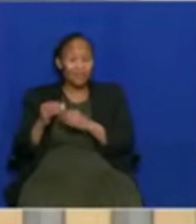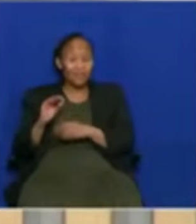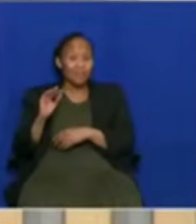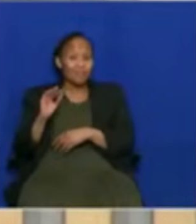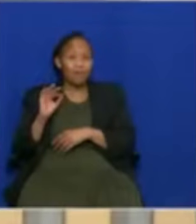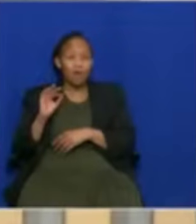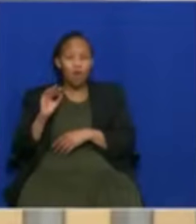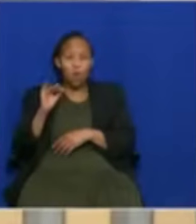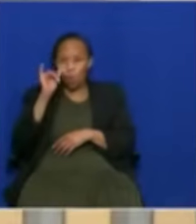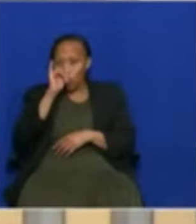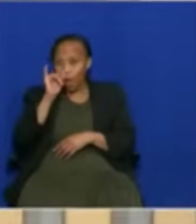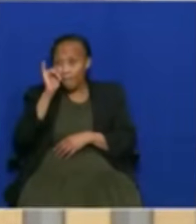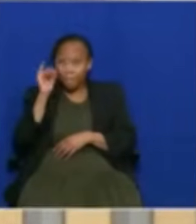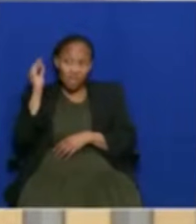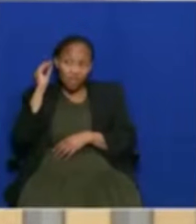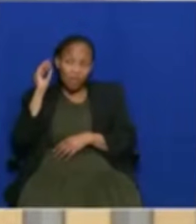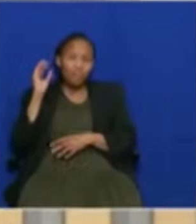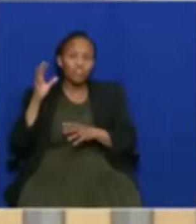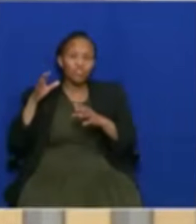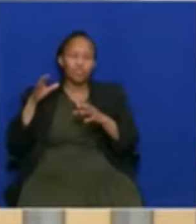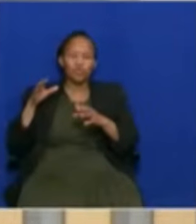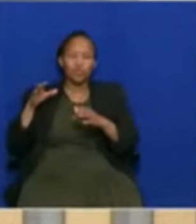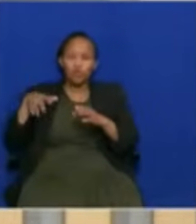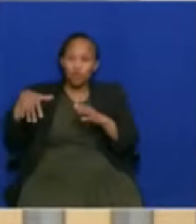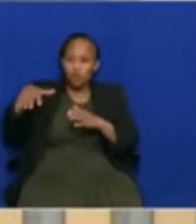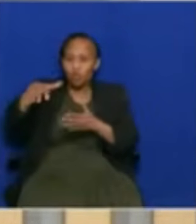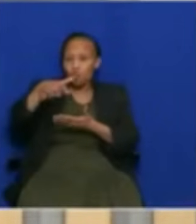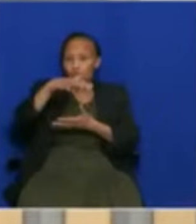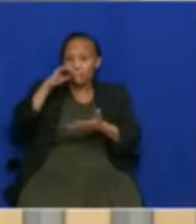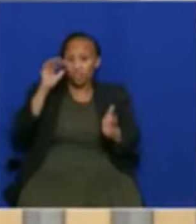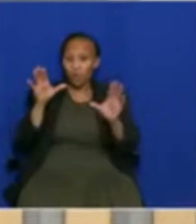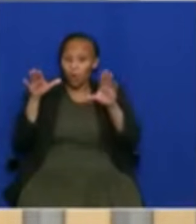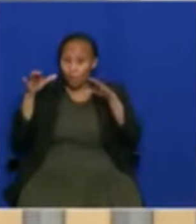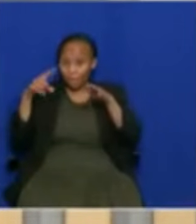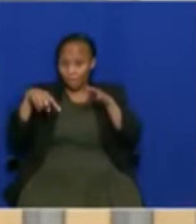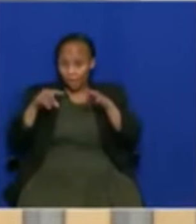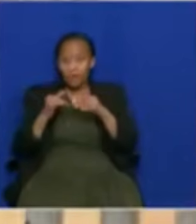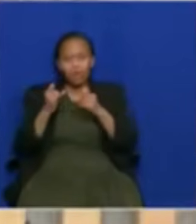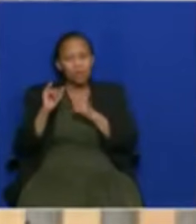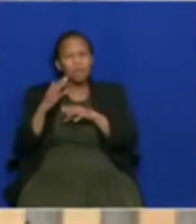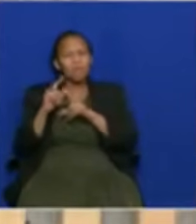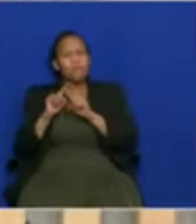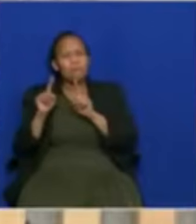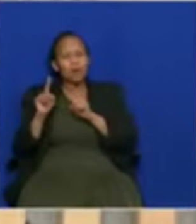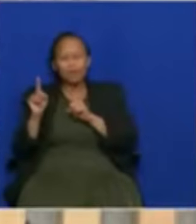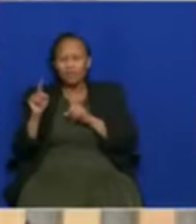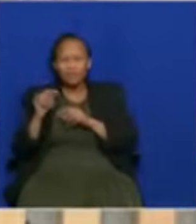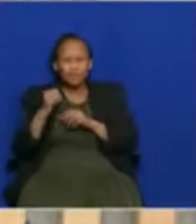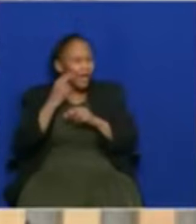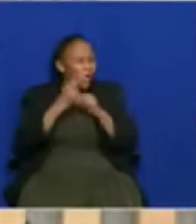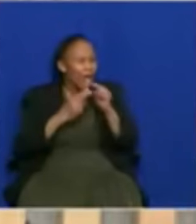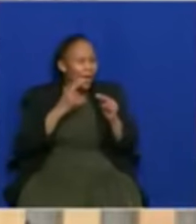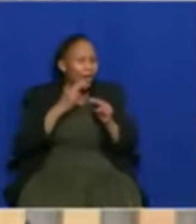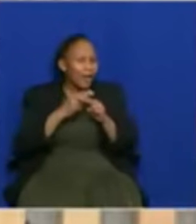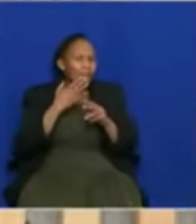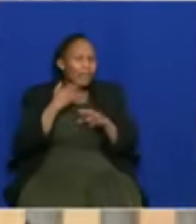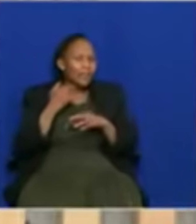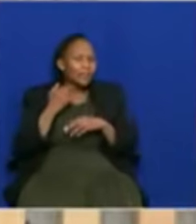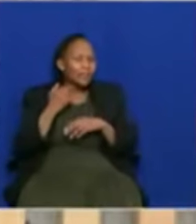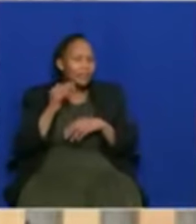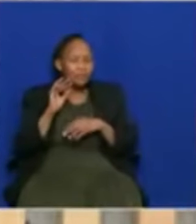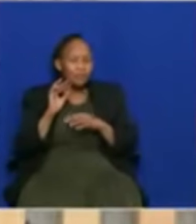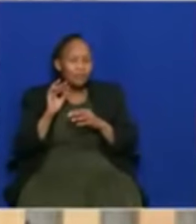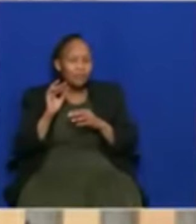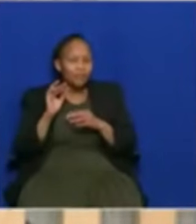this affidavit is mentioned BMW. Sorry, please say that again. Sorry, are we talking about the A1 of